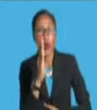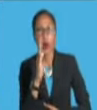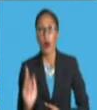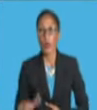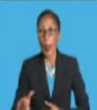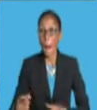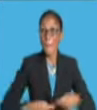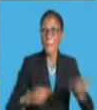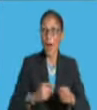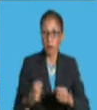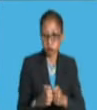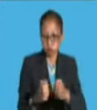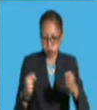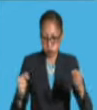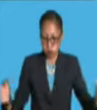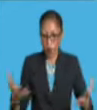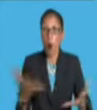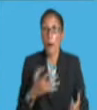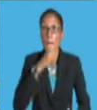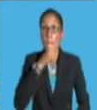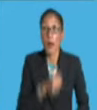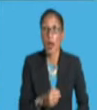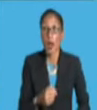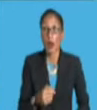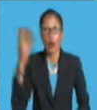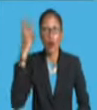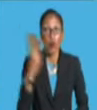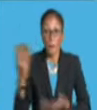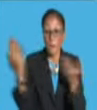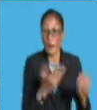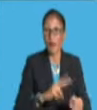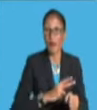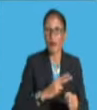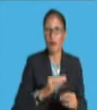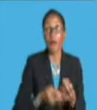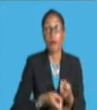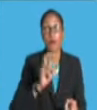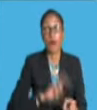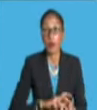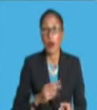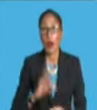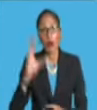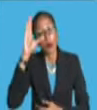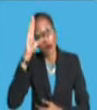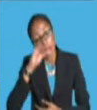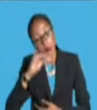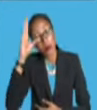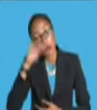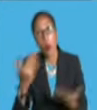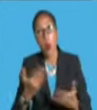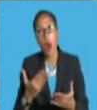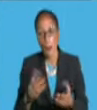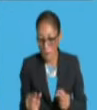Lambasa Market, where women and men who used to bring vegetables and root crops from the interior had to spend nights sleeping on the footpath